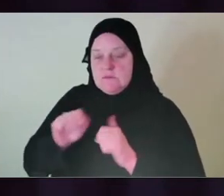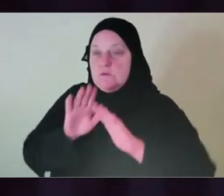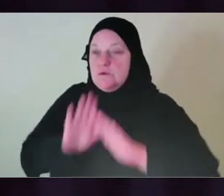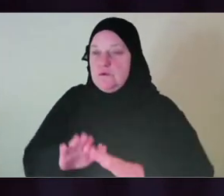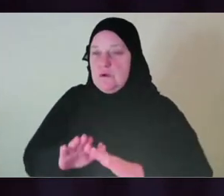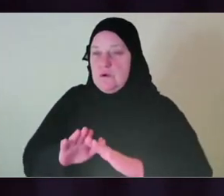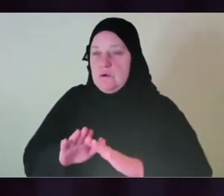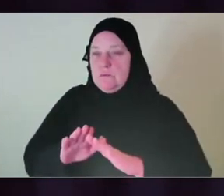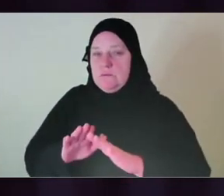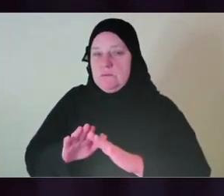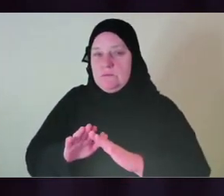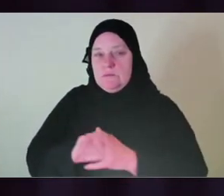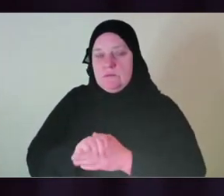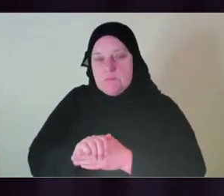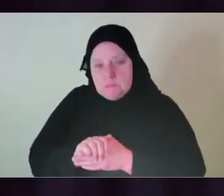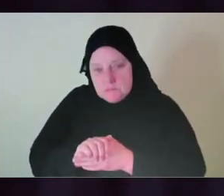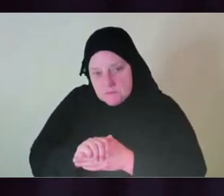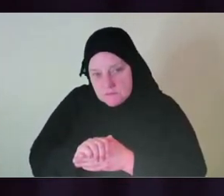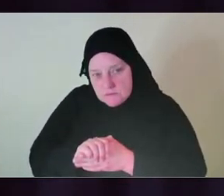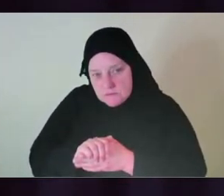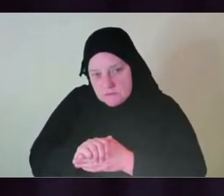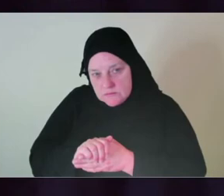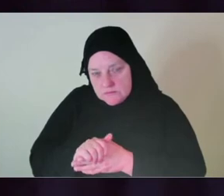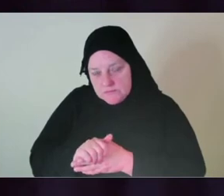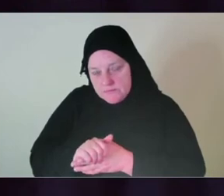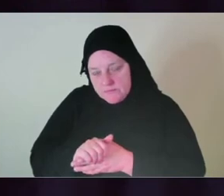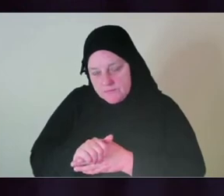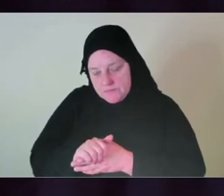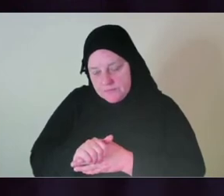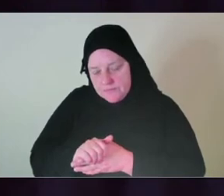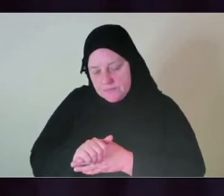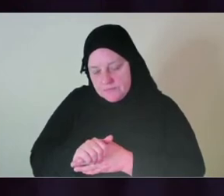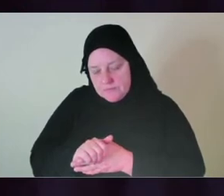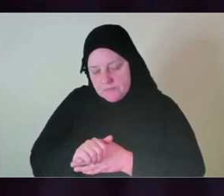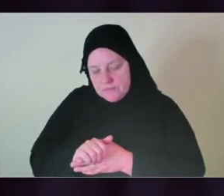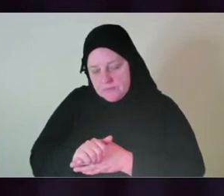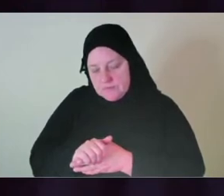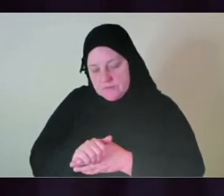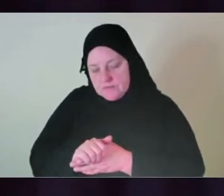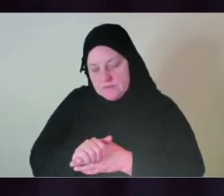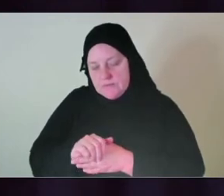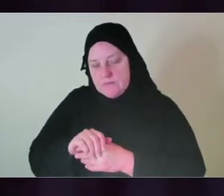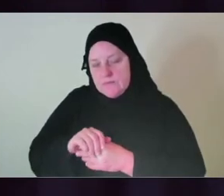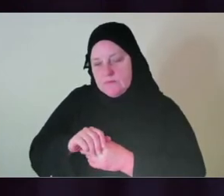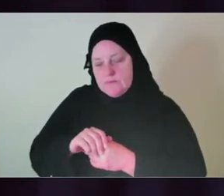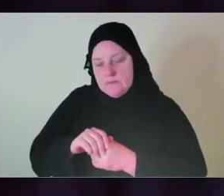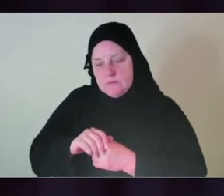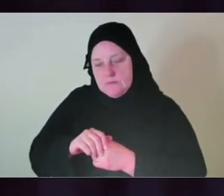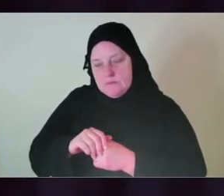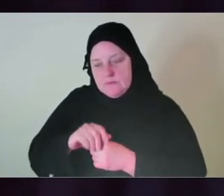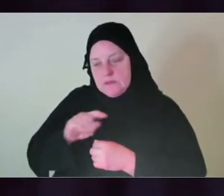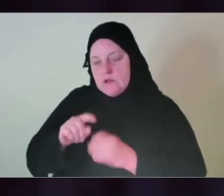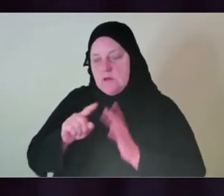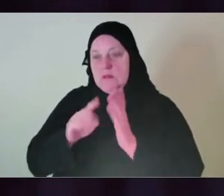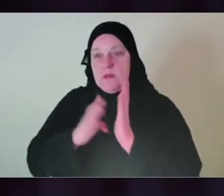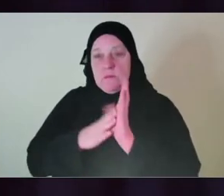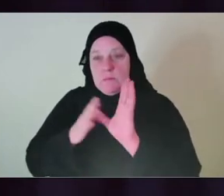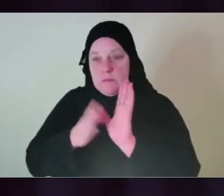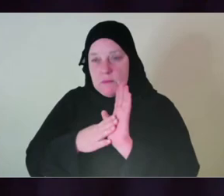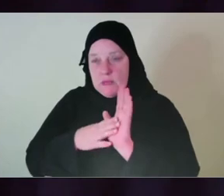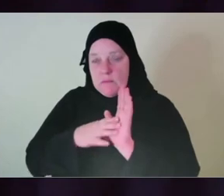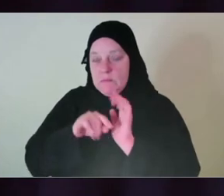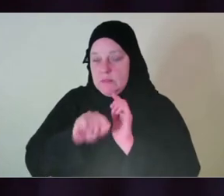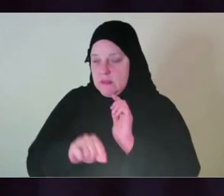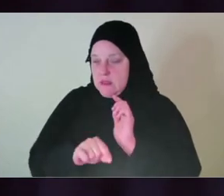all the men of the Ahlul Bayt and in the companions of the Imam are gone. The only man who